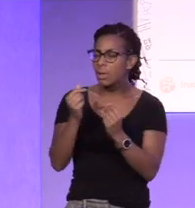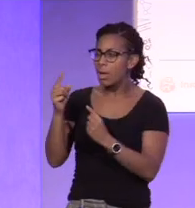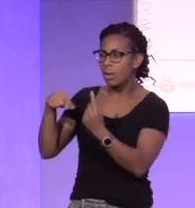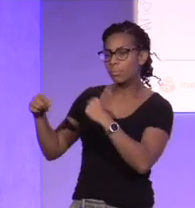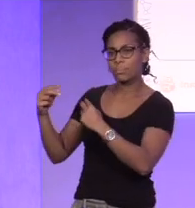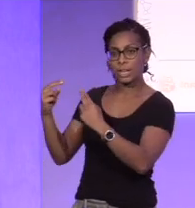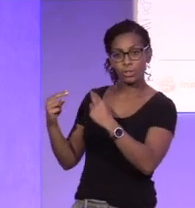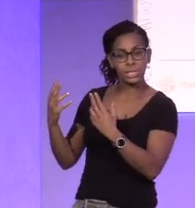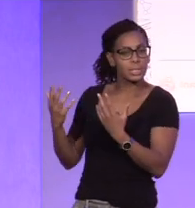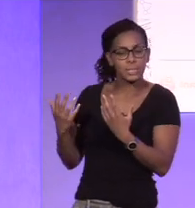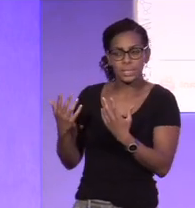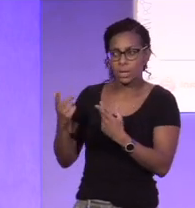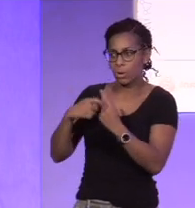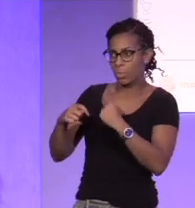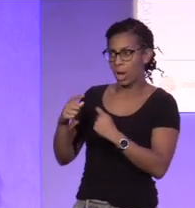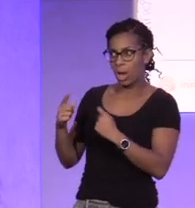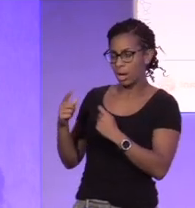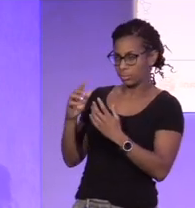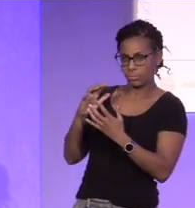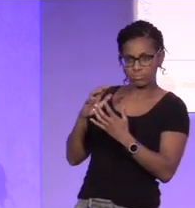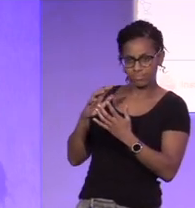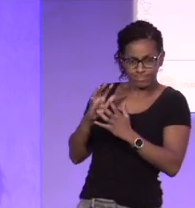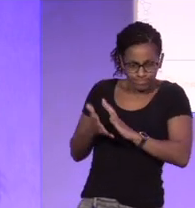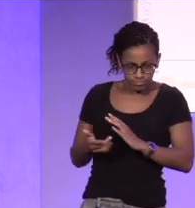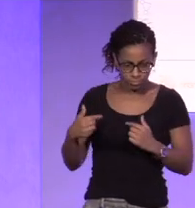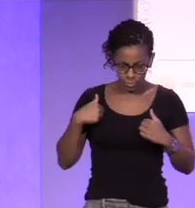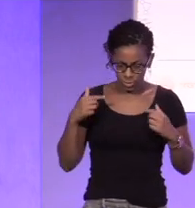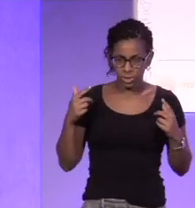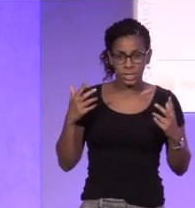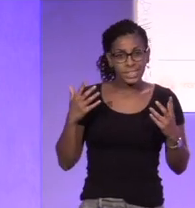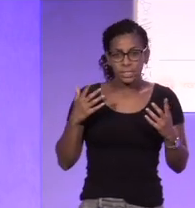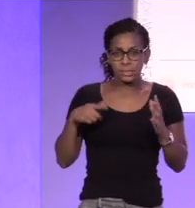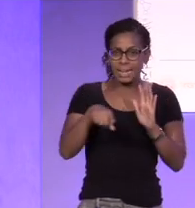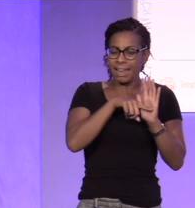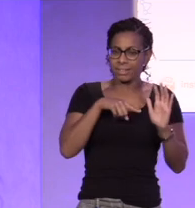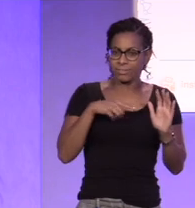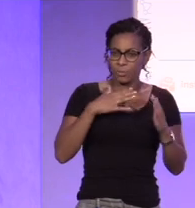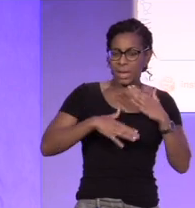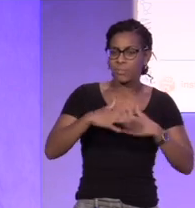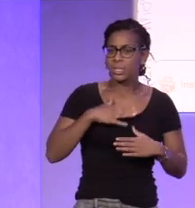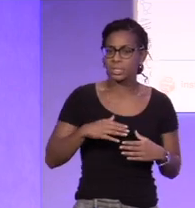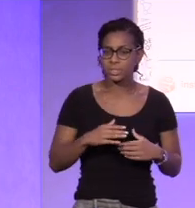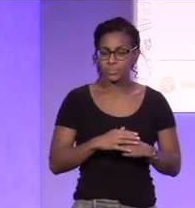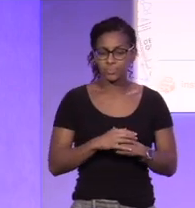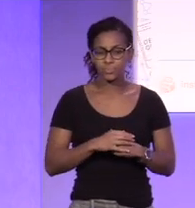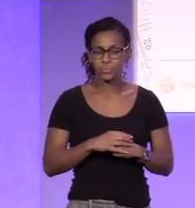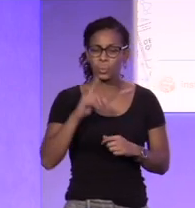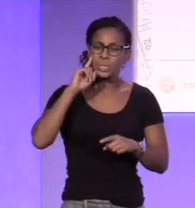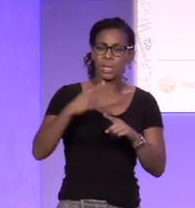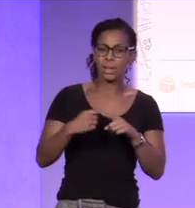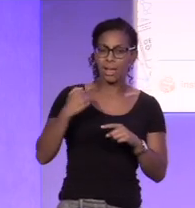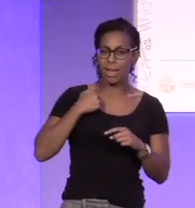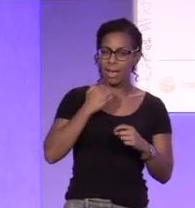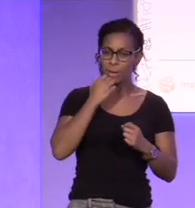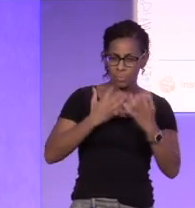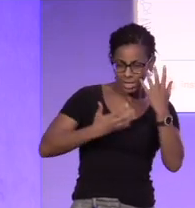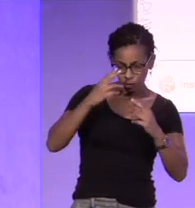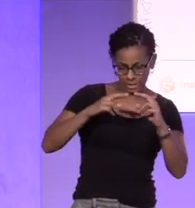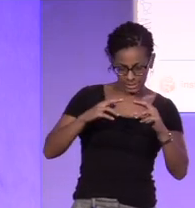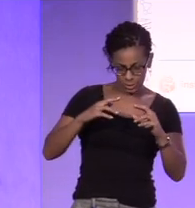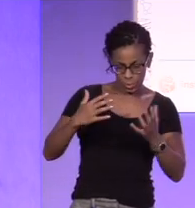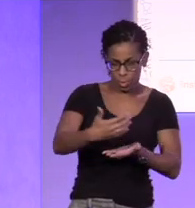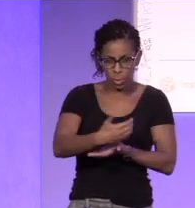vanity metrics. They can lead to some really perverse short-term behaviors. So we chose to hold our metrics back, but to reveal them to our team